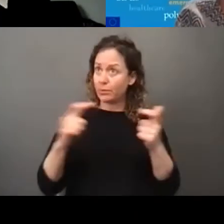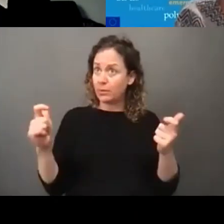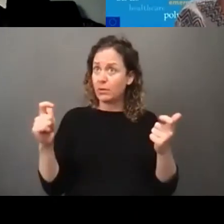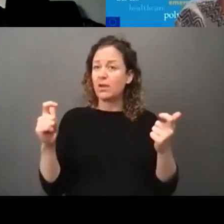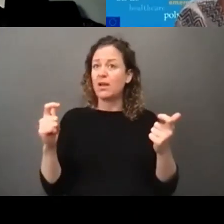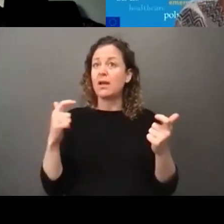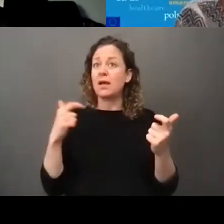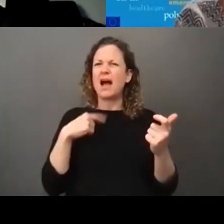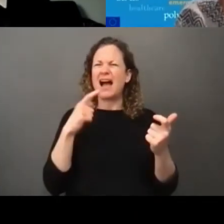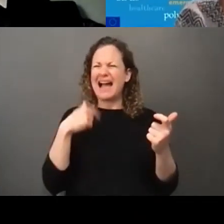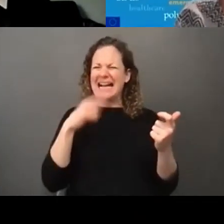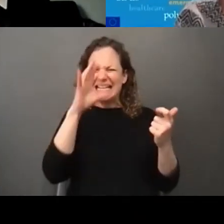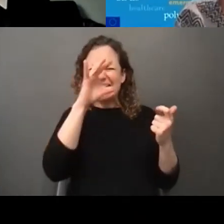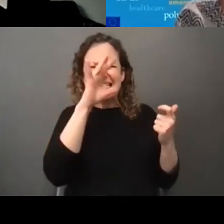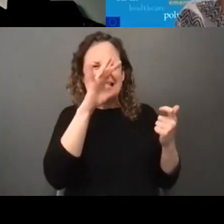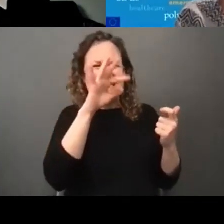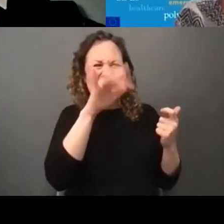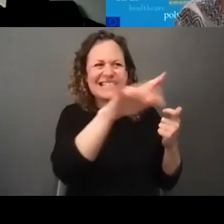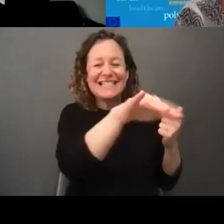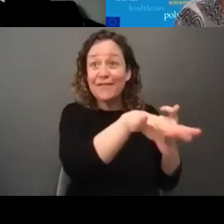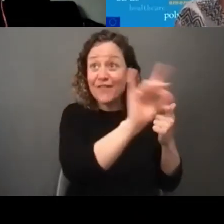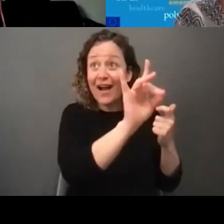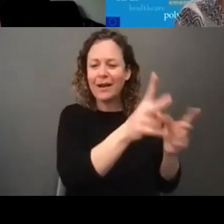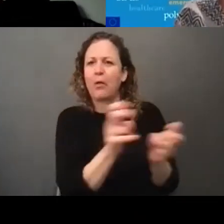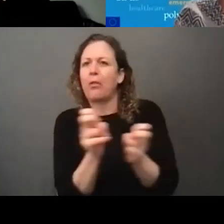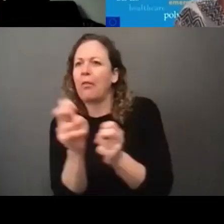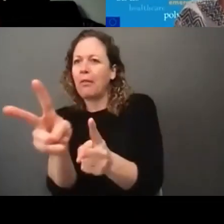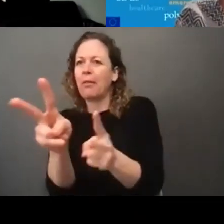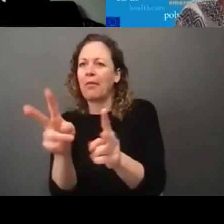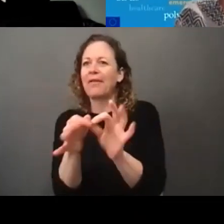this conversation, as that could be very interesting.